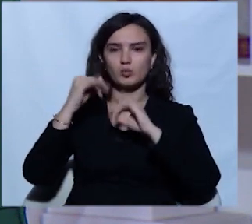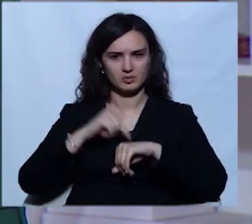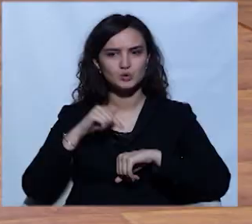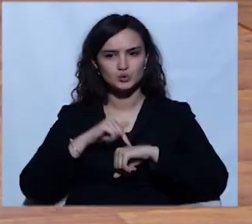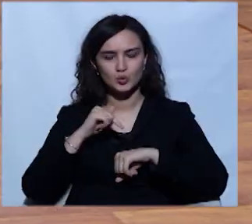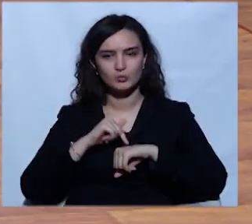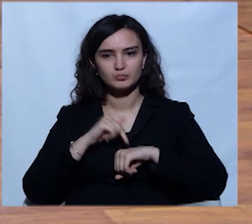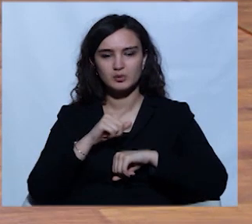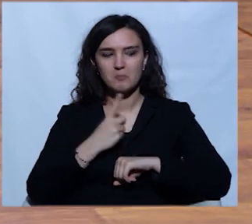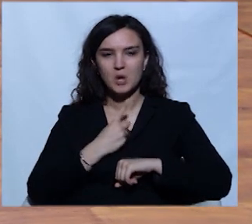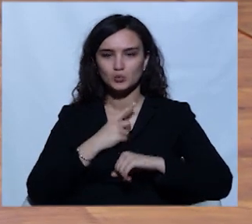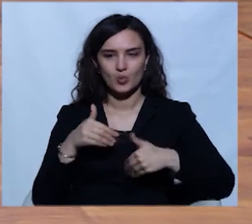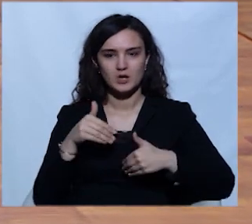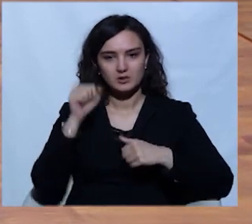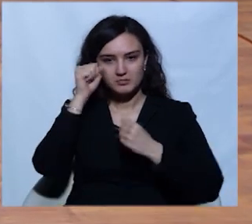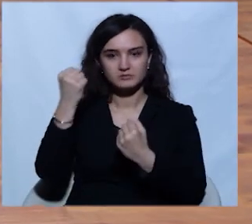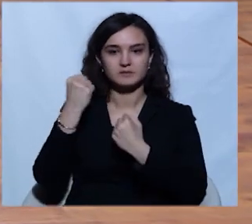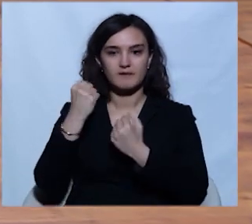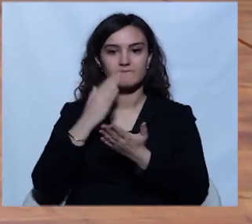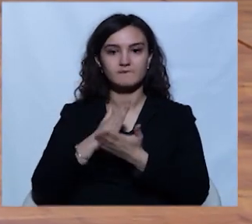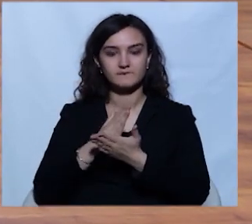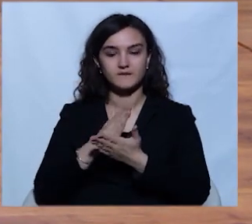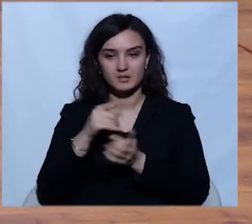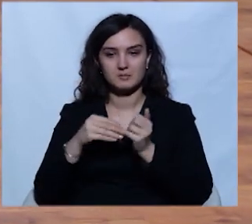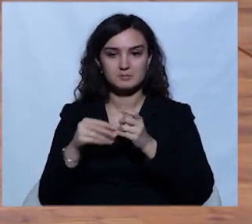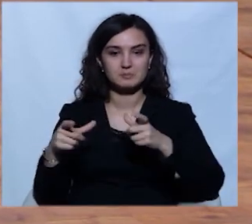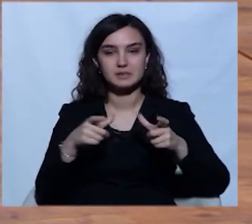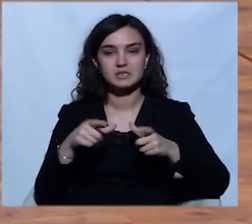lot less lonely as he's alone on the island.